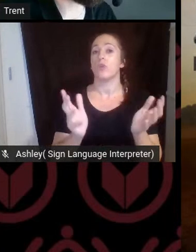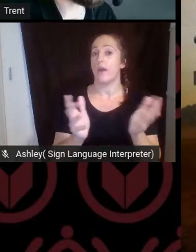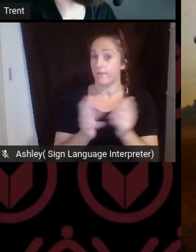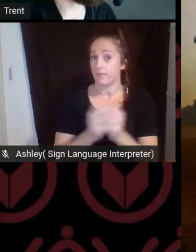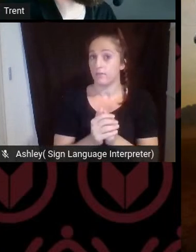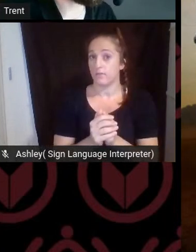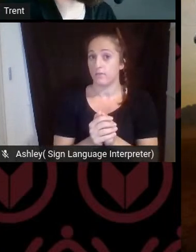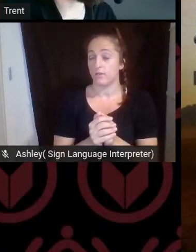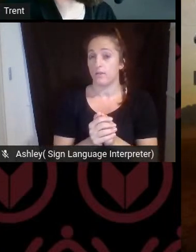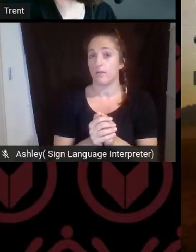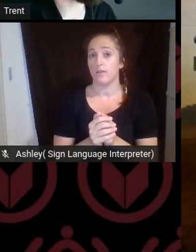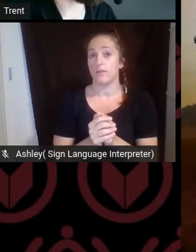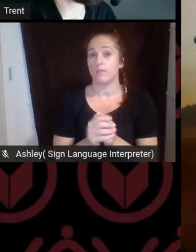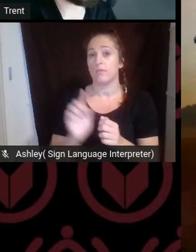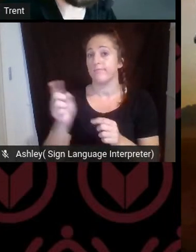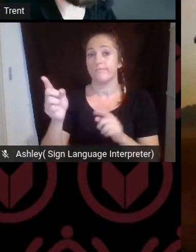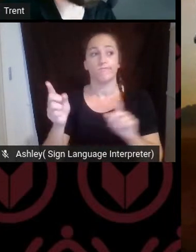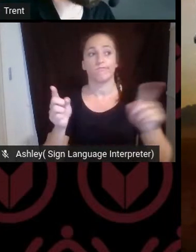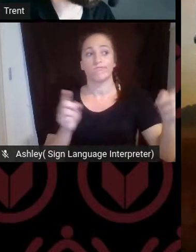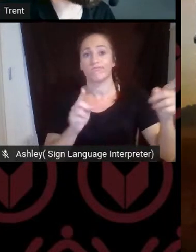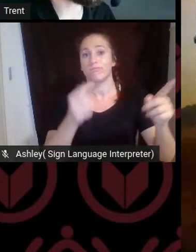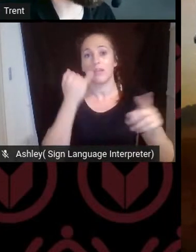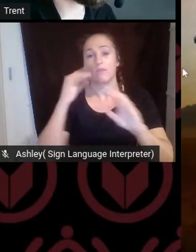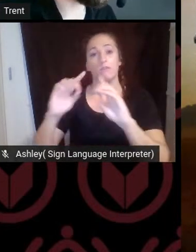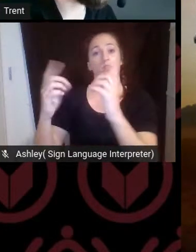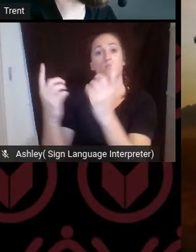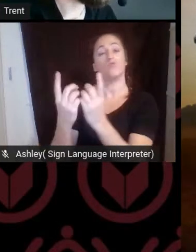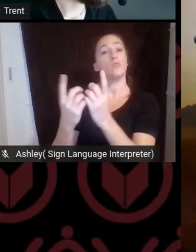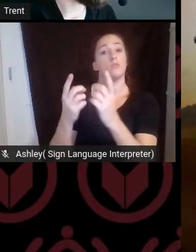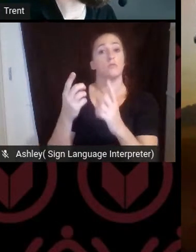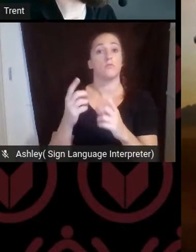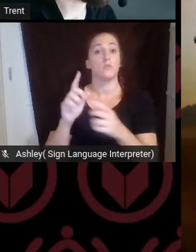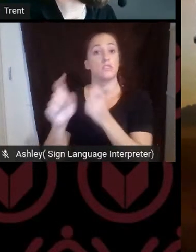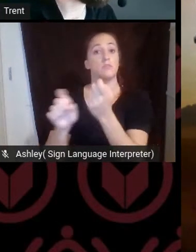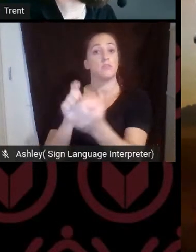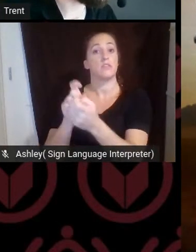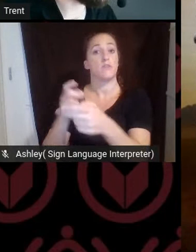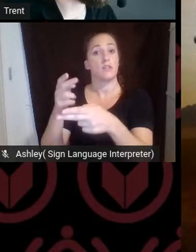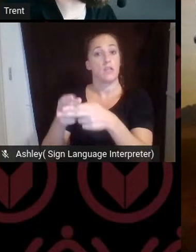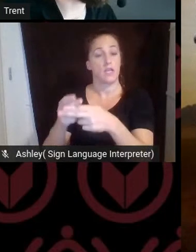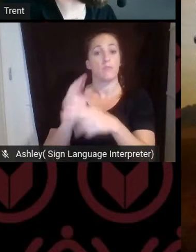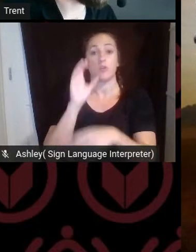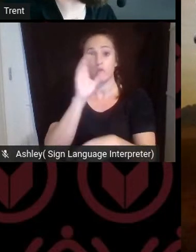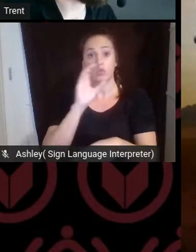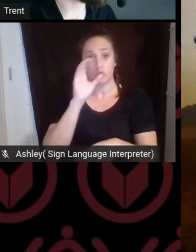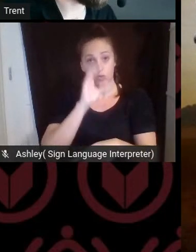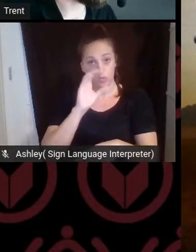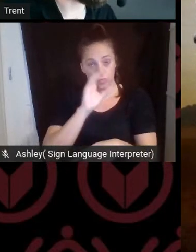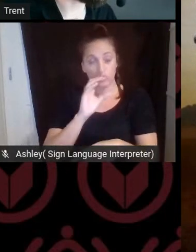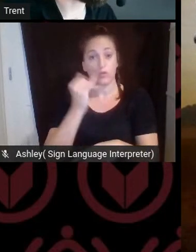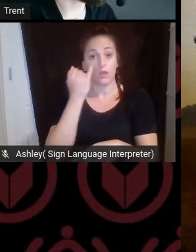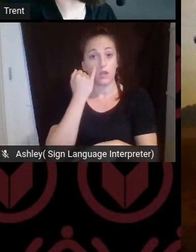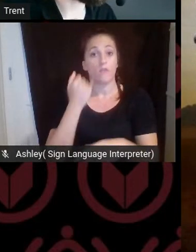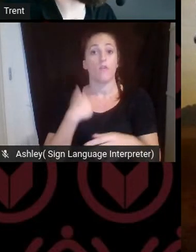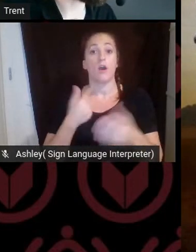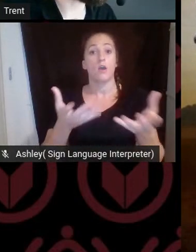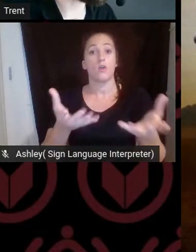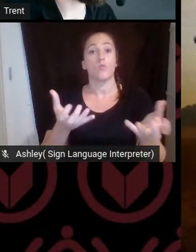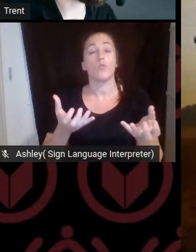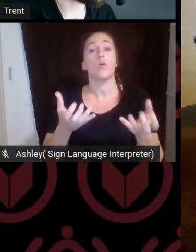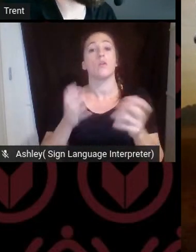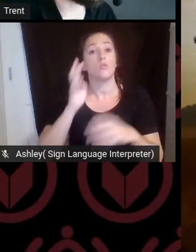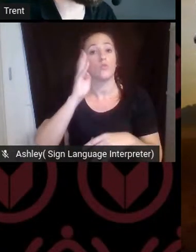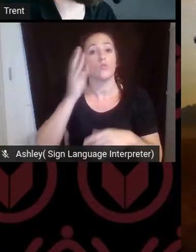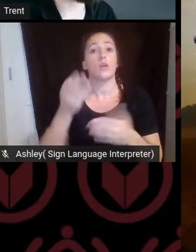with anyone that's in the district. You can just search their name. For example, if I wanted to create a new chat, I could just click on this